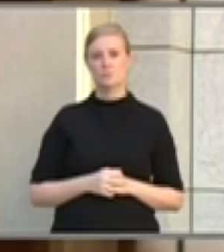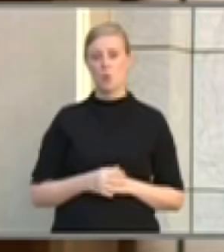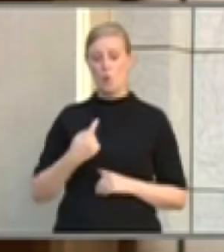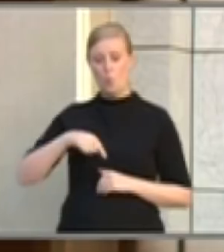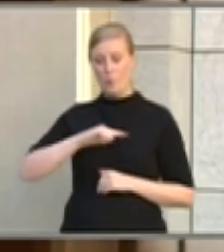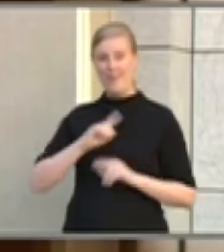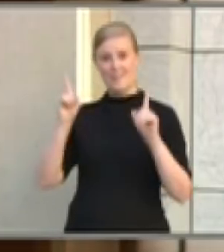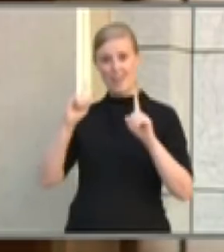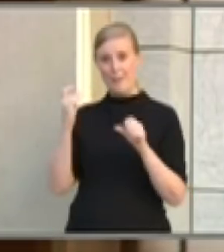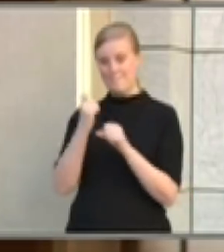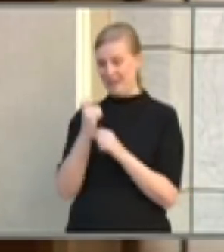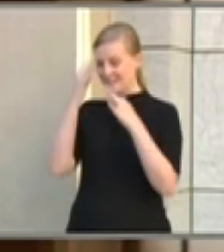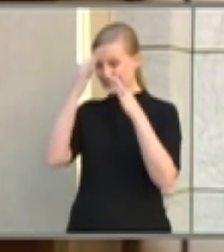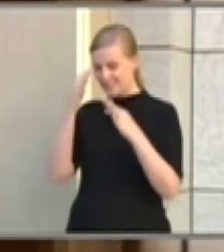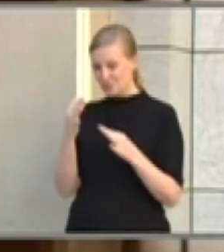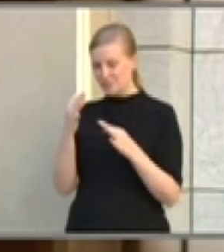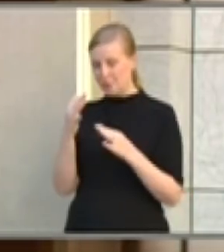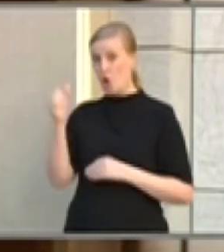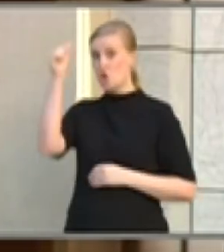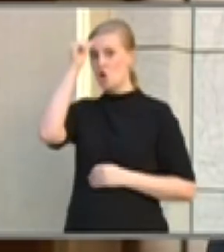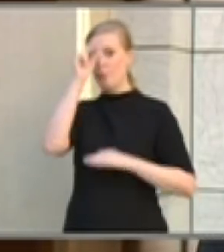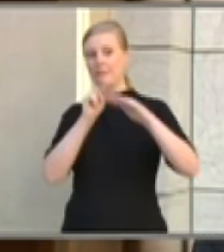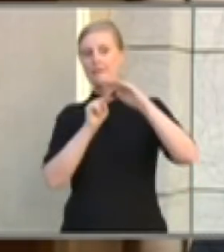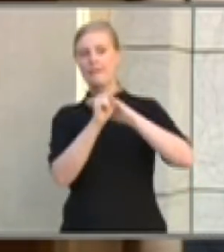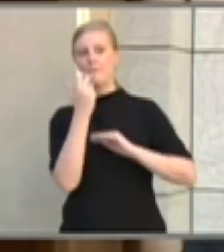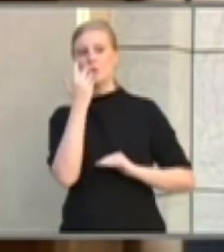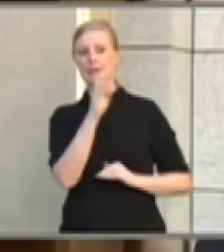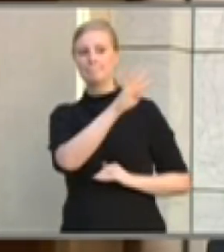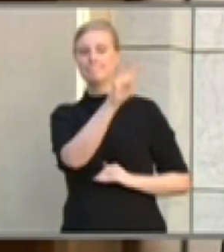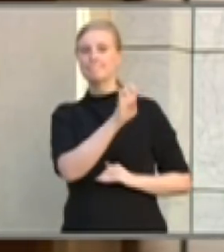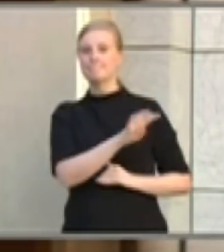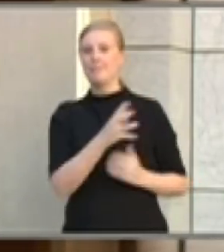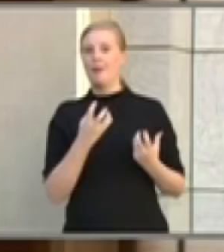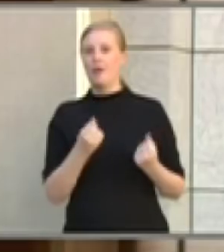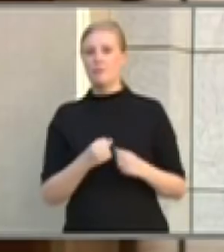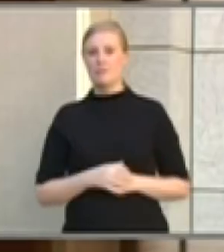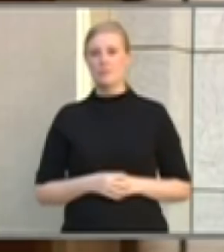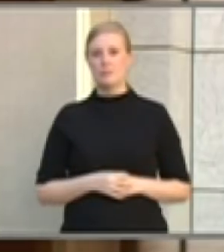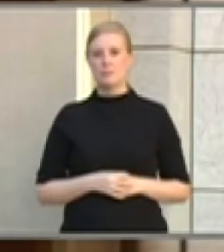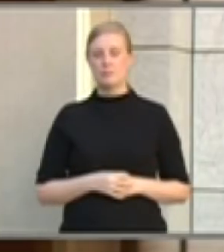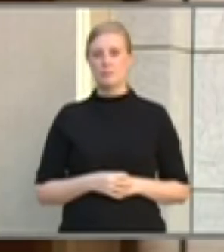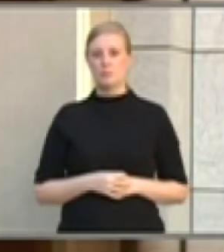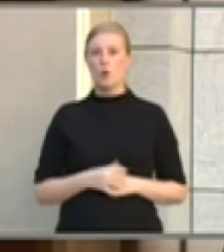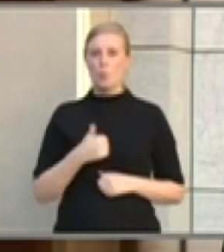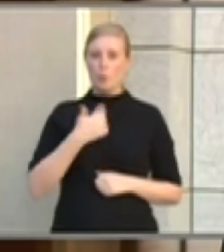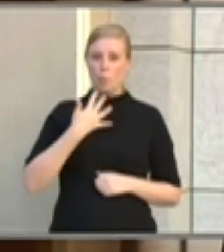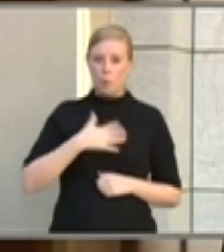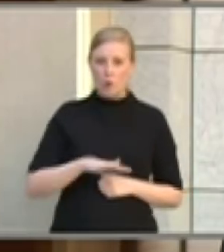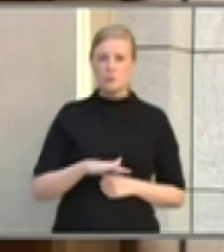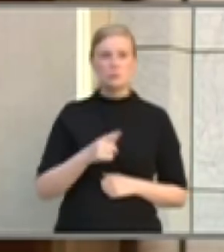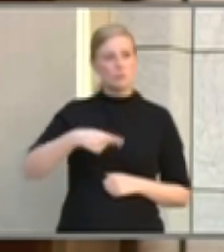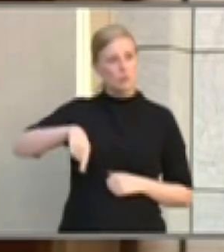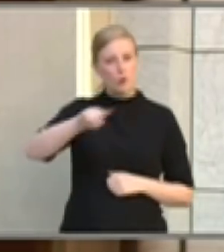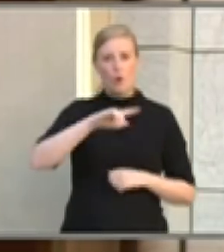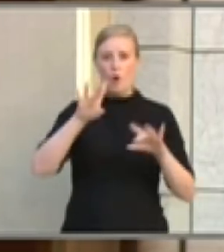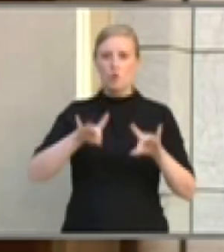end. Our goal is to protect the lives and livelihoods of Australians, to protect